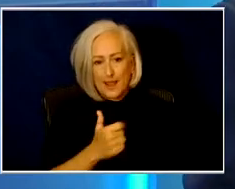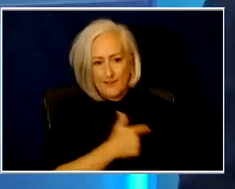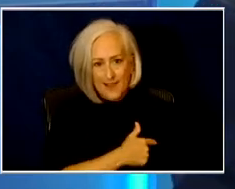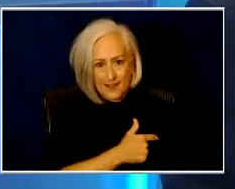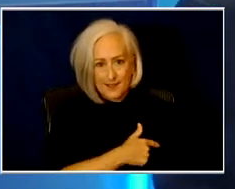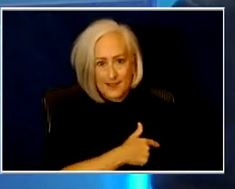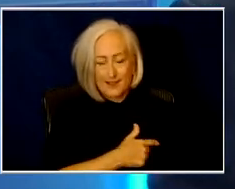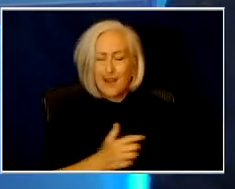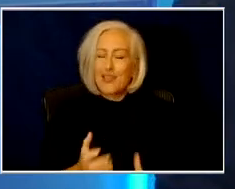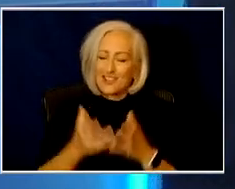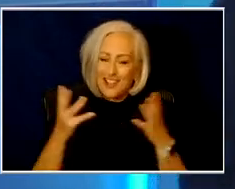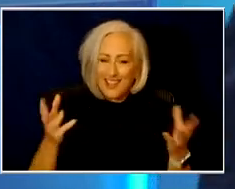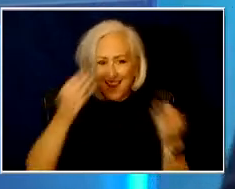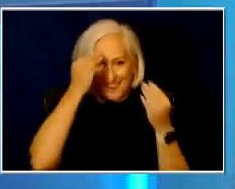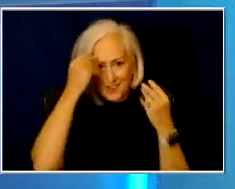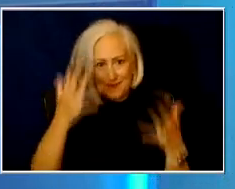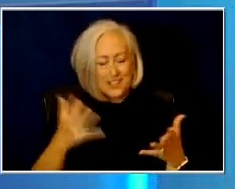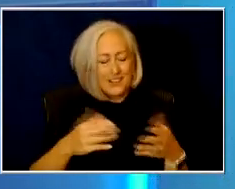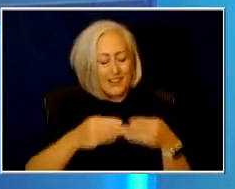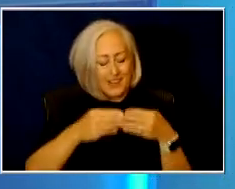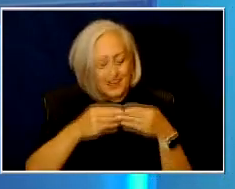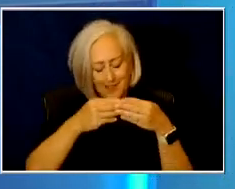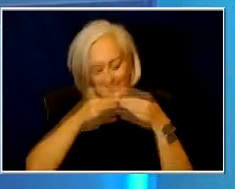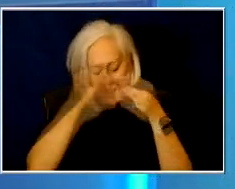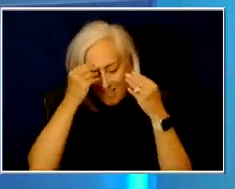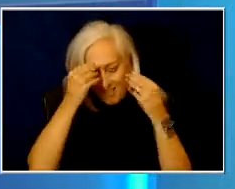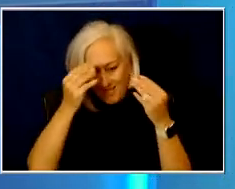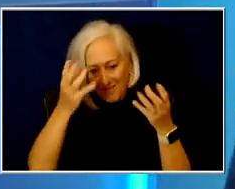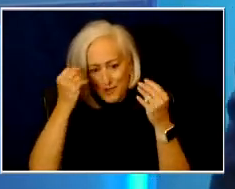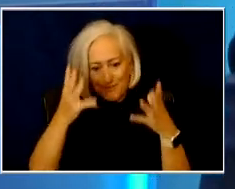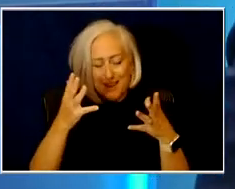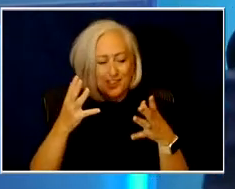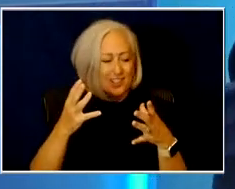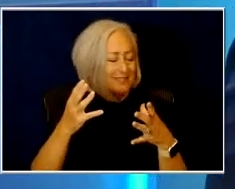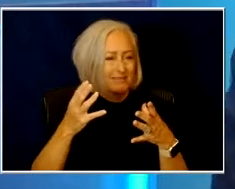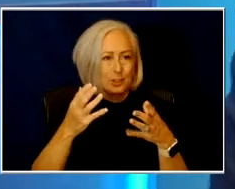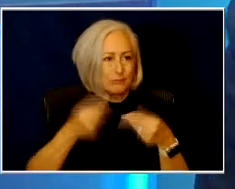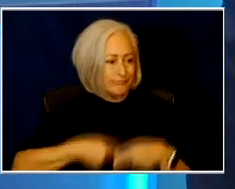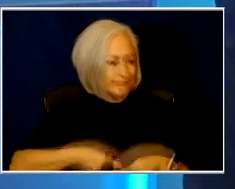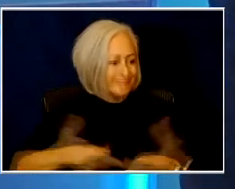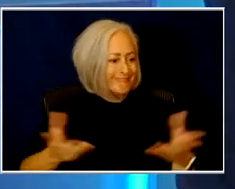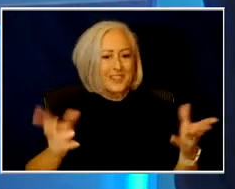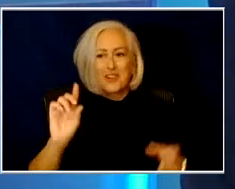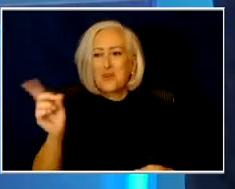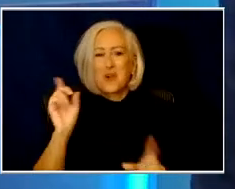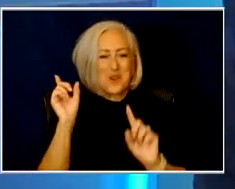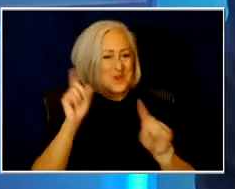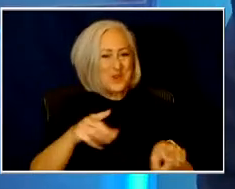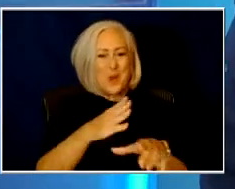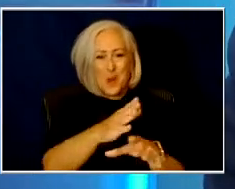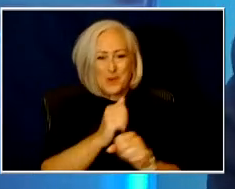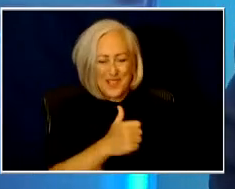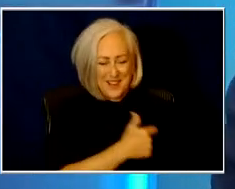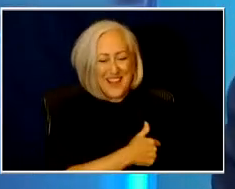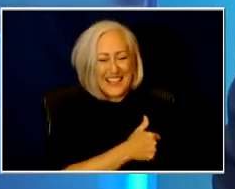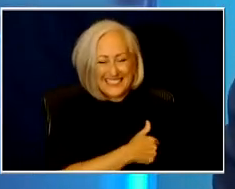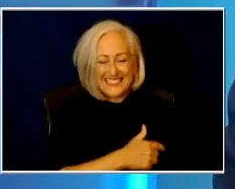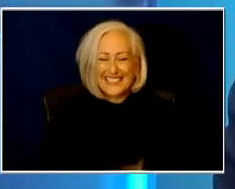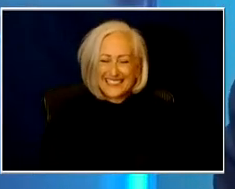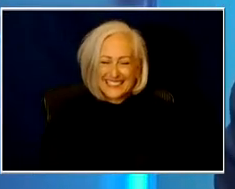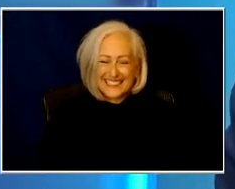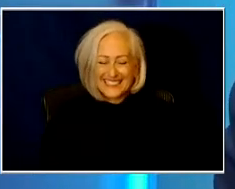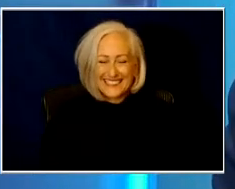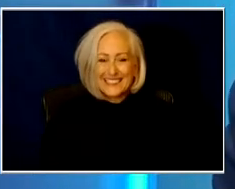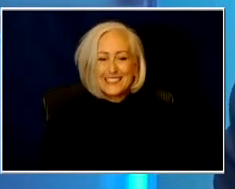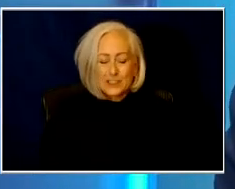many places for me to talk about yeah or you can go to get vaccinated in that system so uh just pay attention to uh